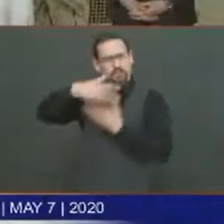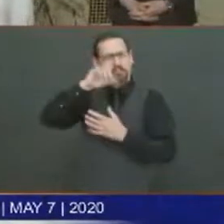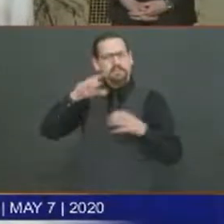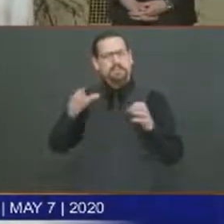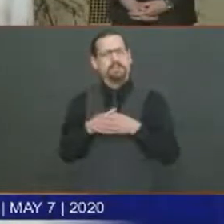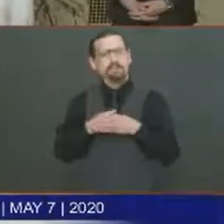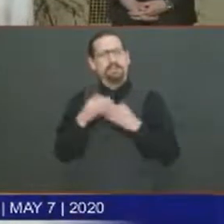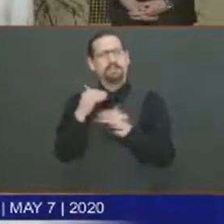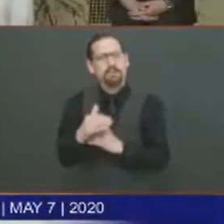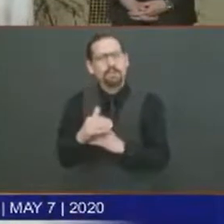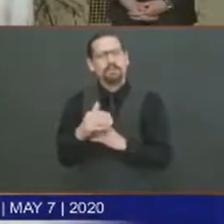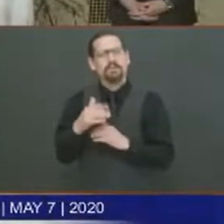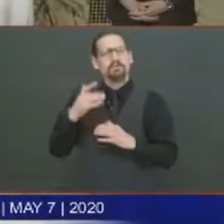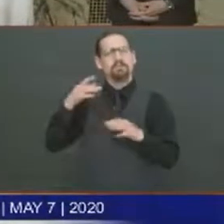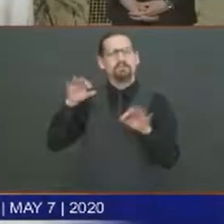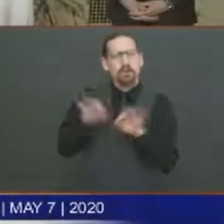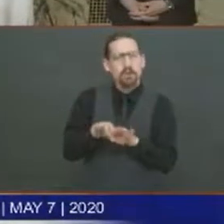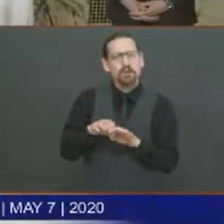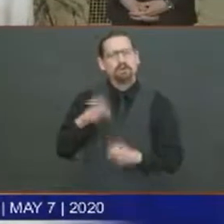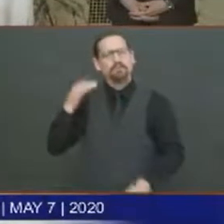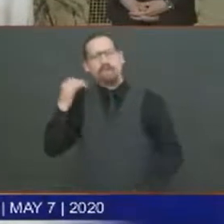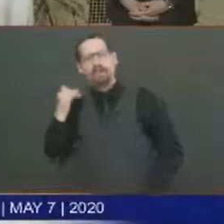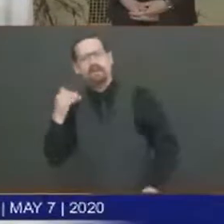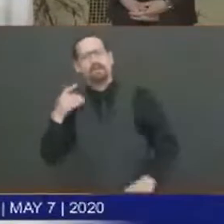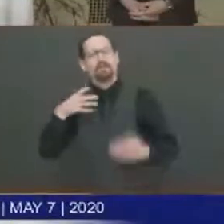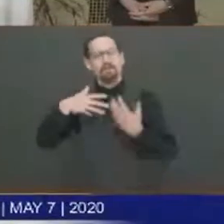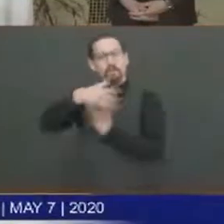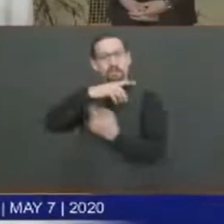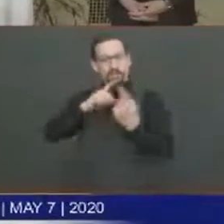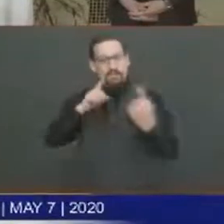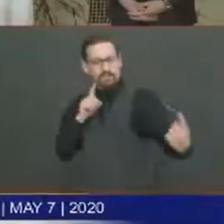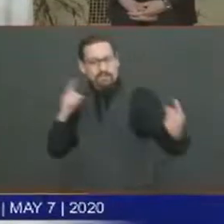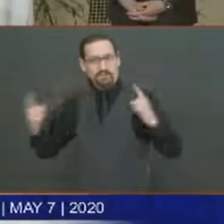to stay 6 feet apart from